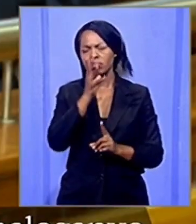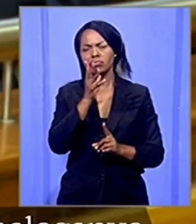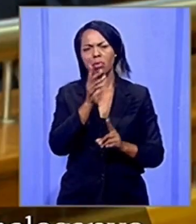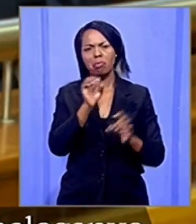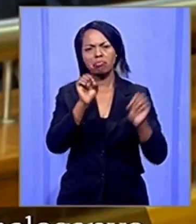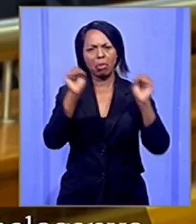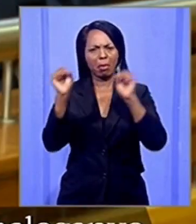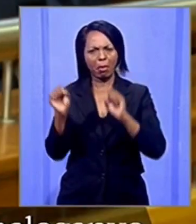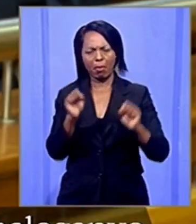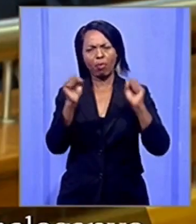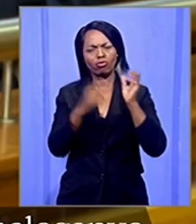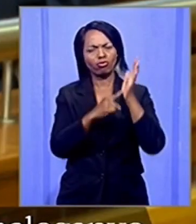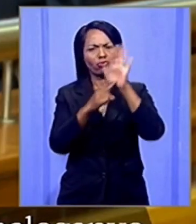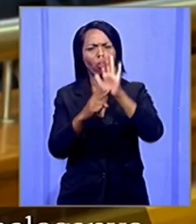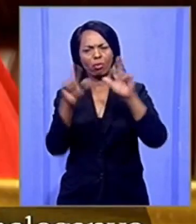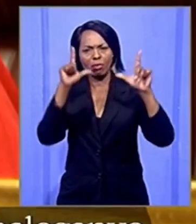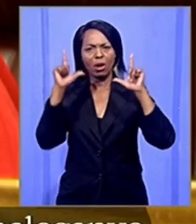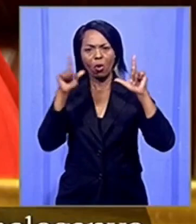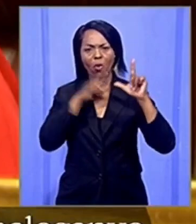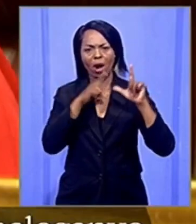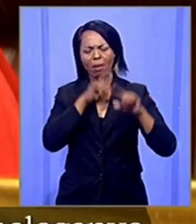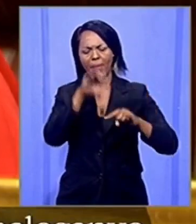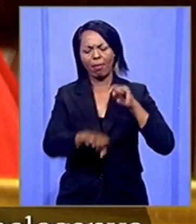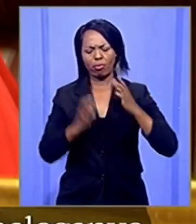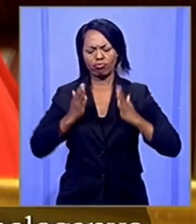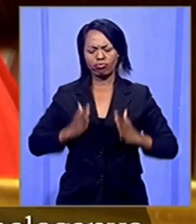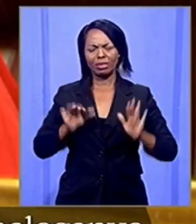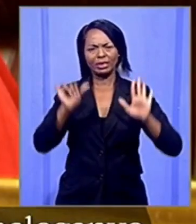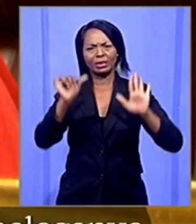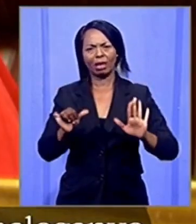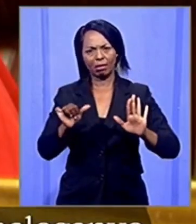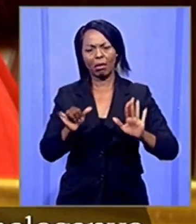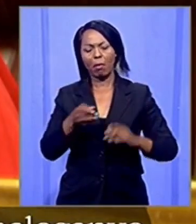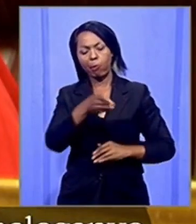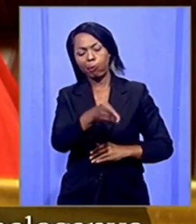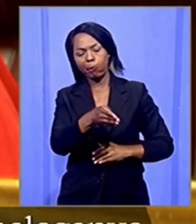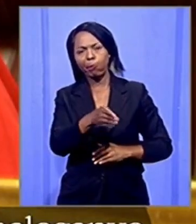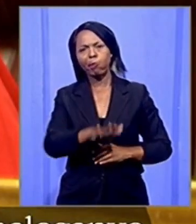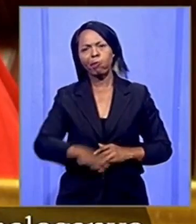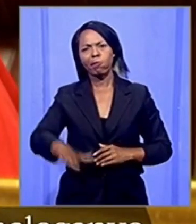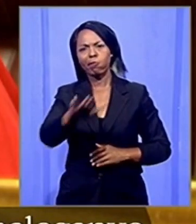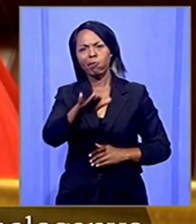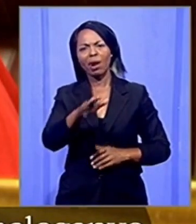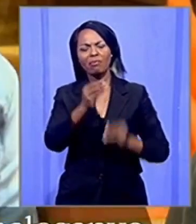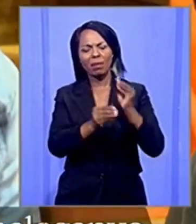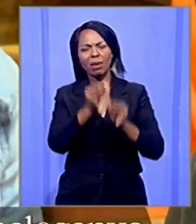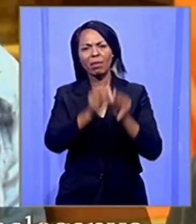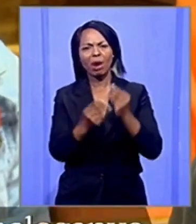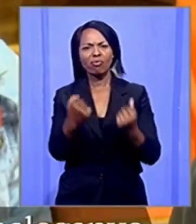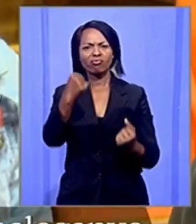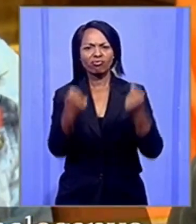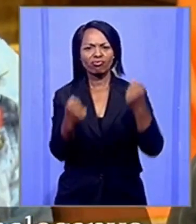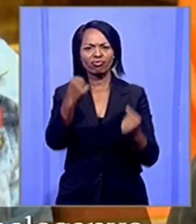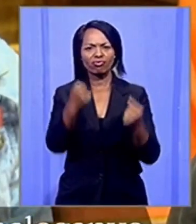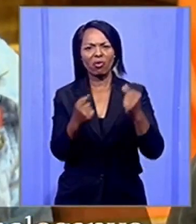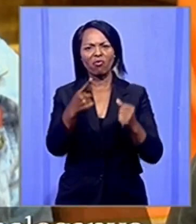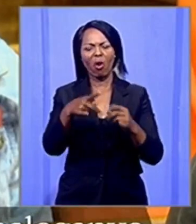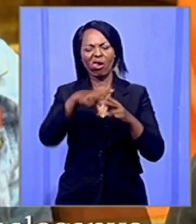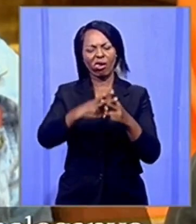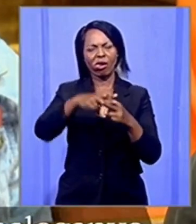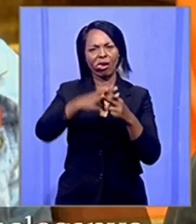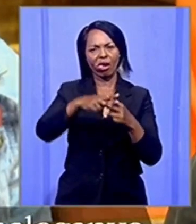dikganyeng fa go ne go bonwa ditopo di le 6 tsa basadi ba ba gwebang ka thobalano kwa lefelong la madirelo a kgwebo ya go kobolola dijanaga